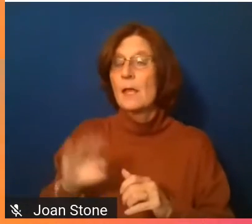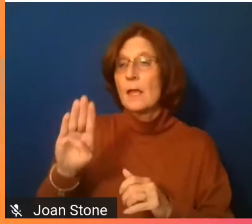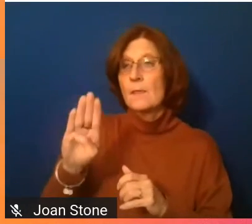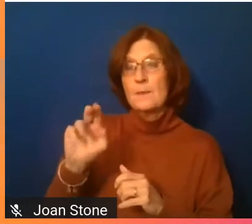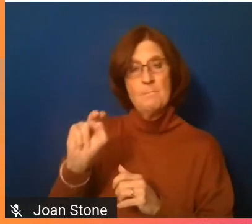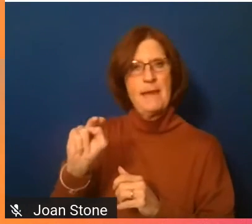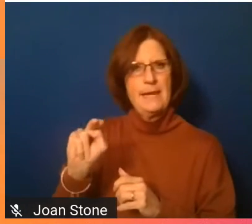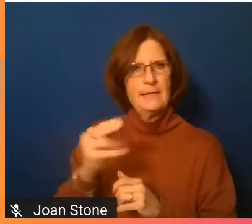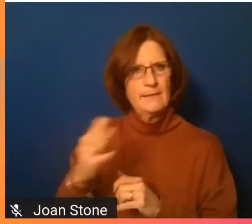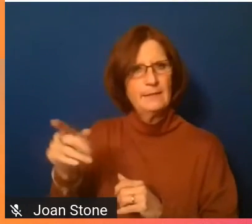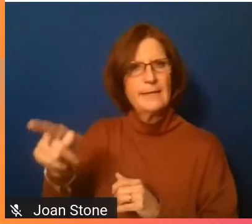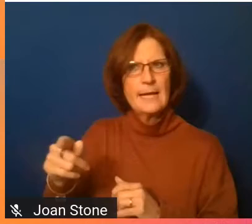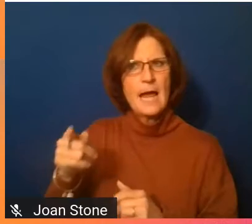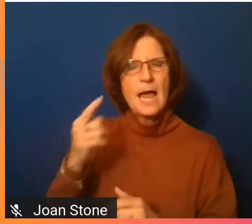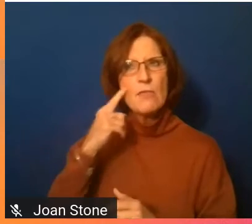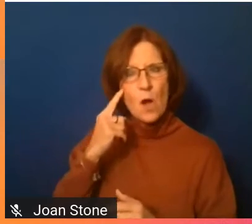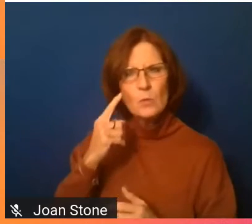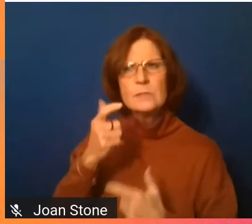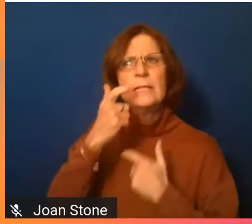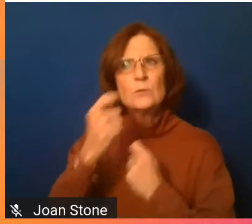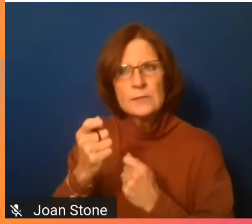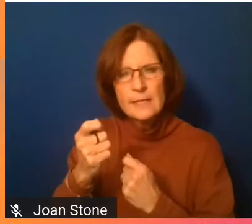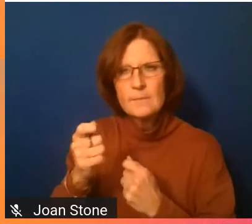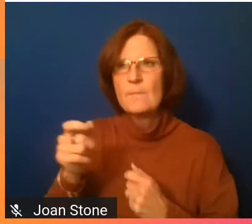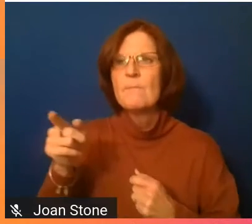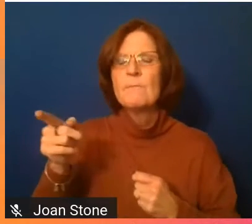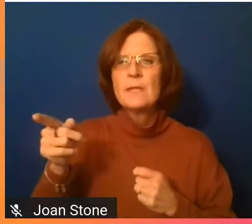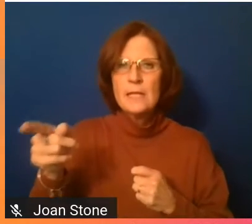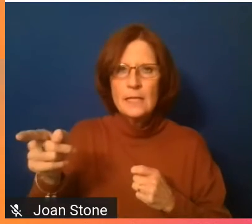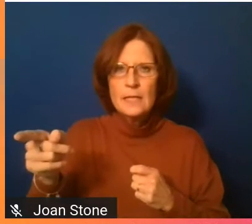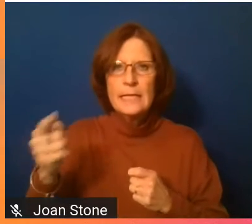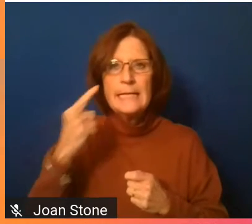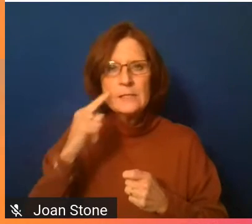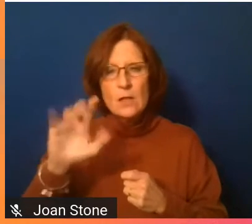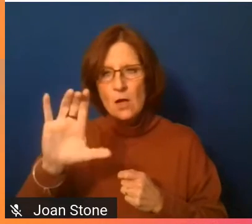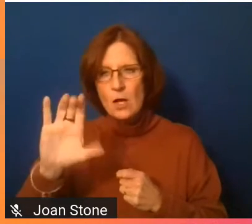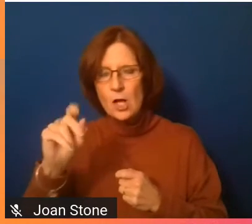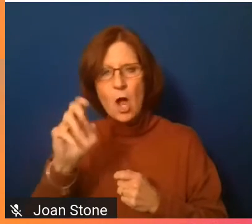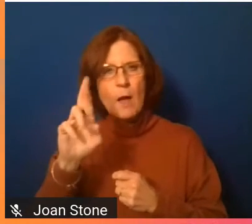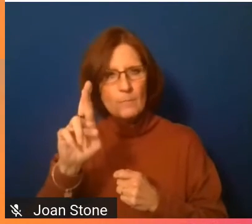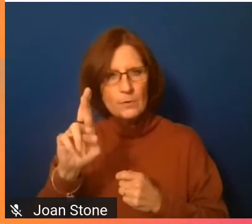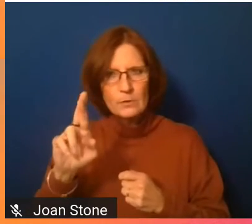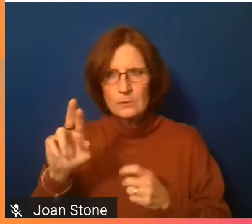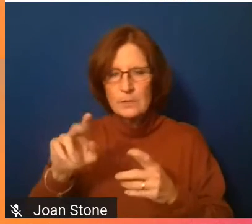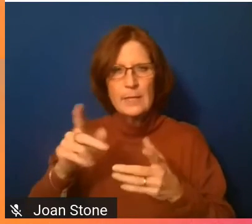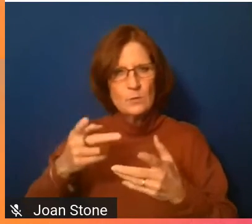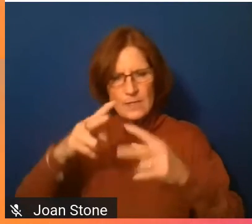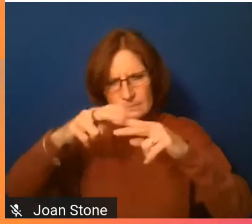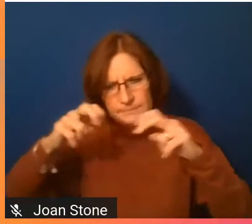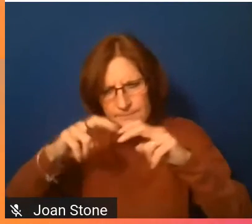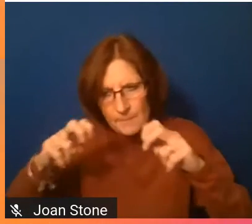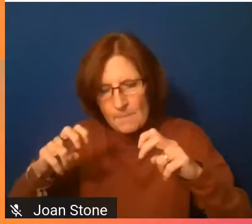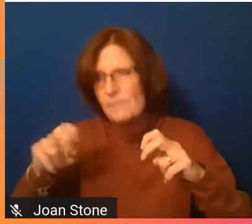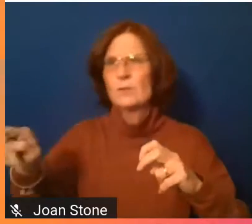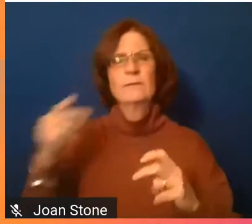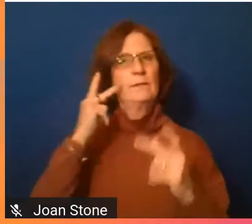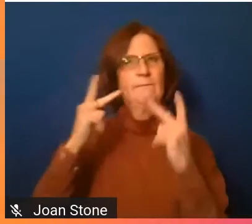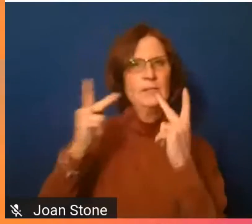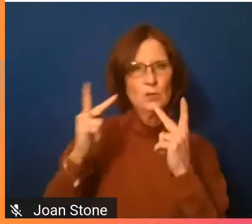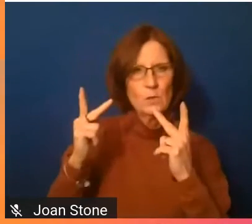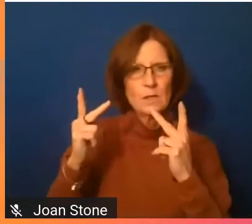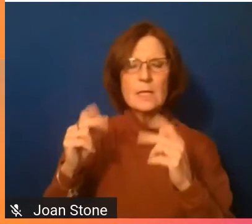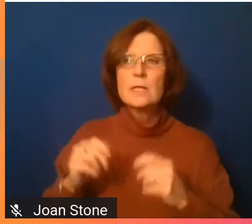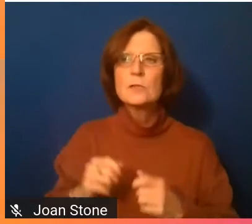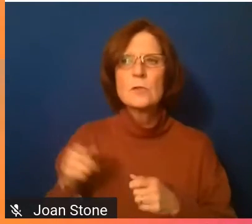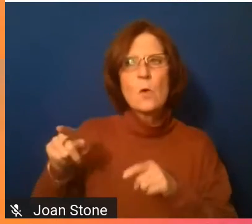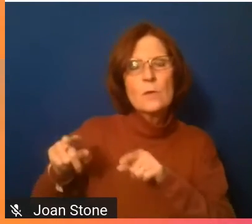the main thrust that was interesting for me in the film was the extraction of the copper. That became what was really interesting to me because it was so visual. So in